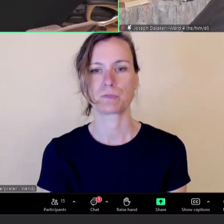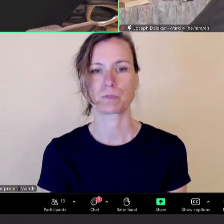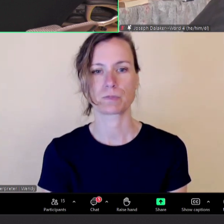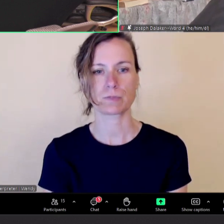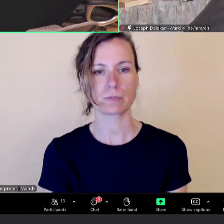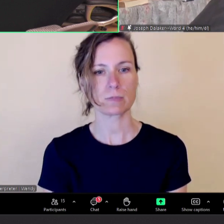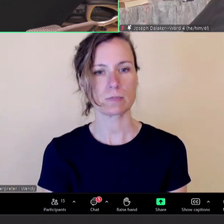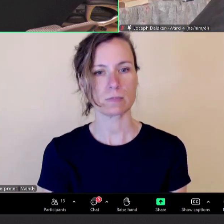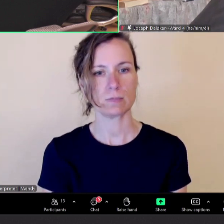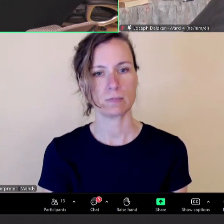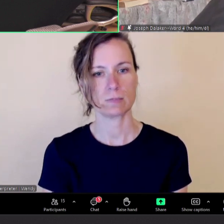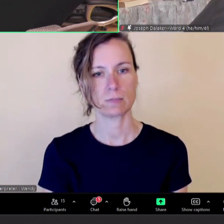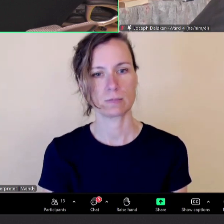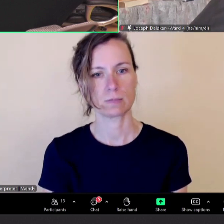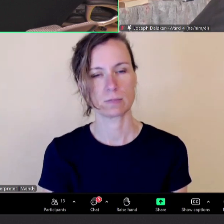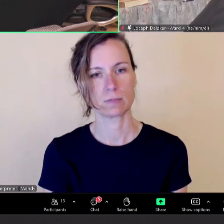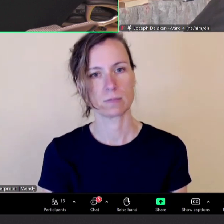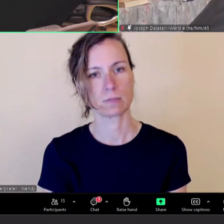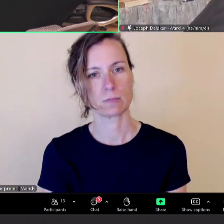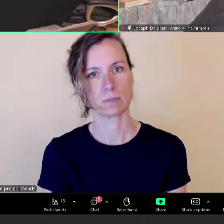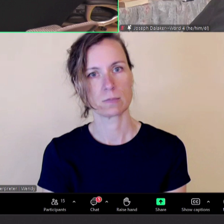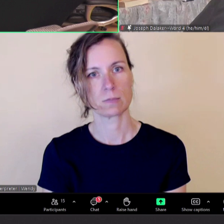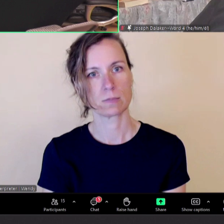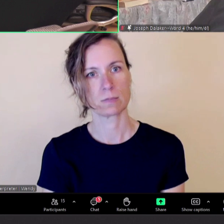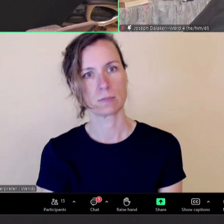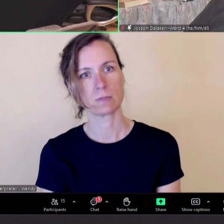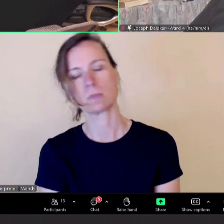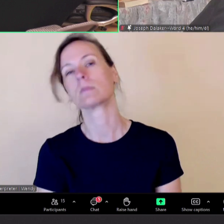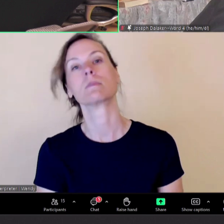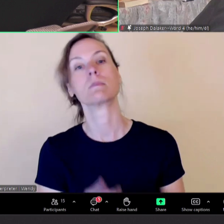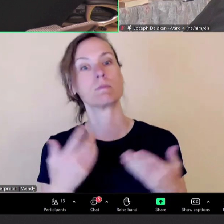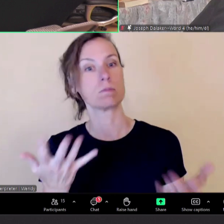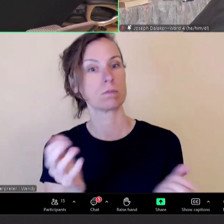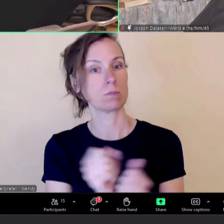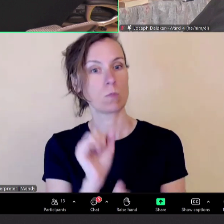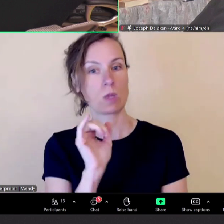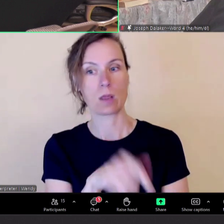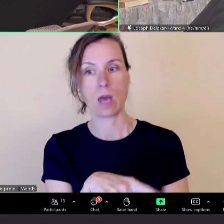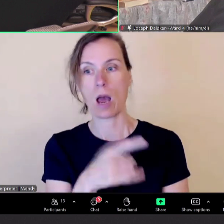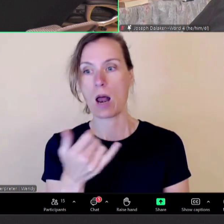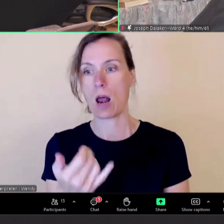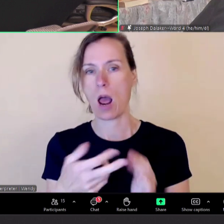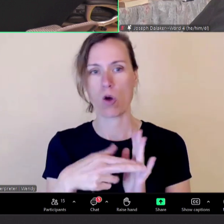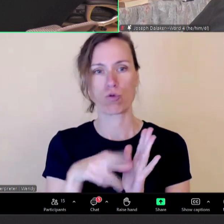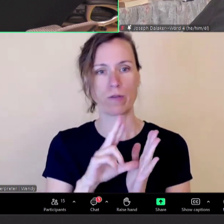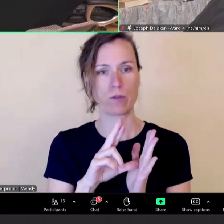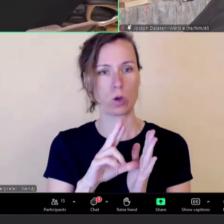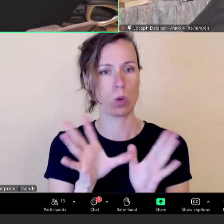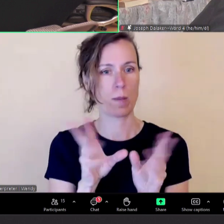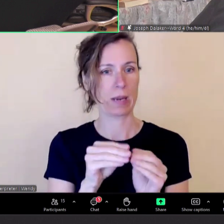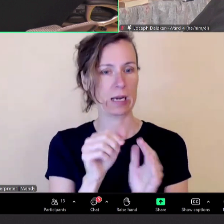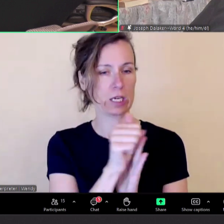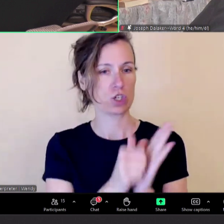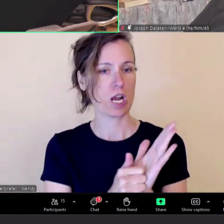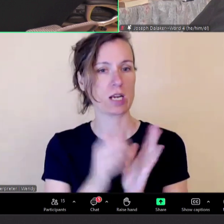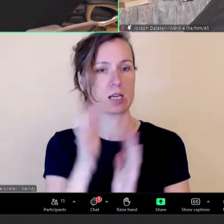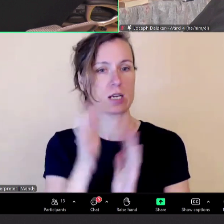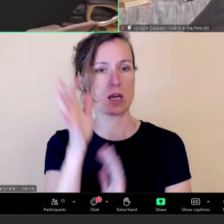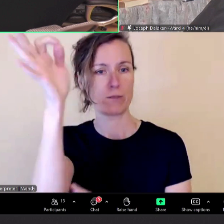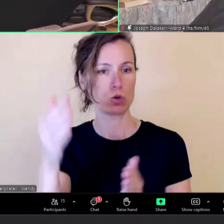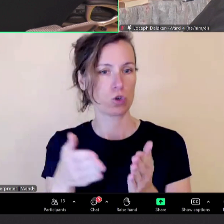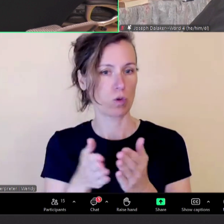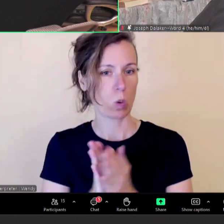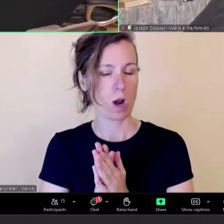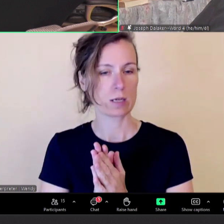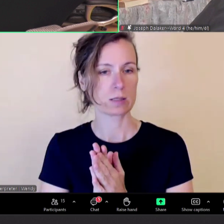15. All right. So with that, we have a review of the meeting agenda and future requests. Keep